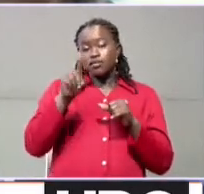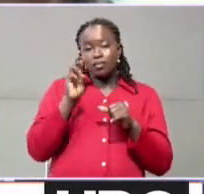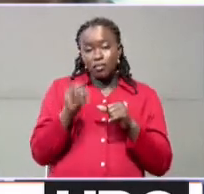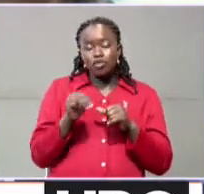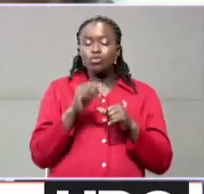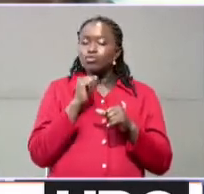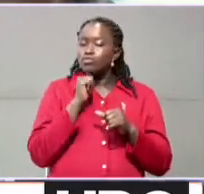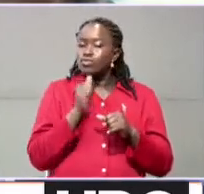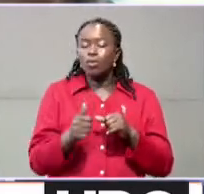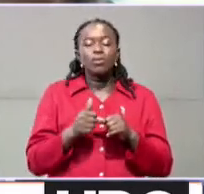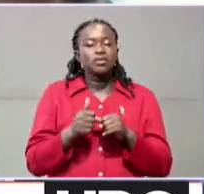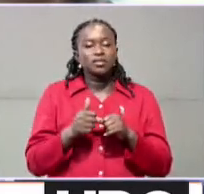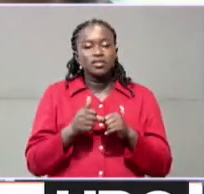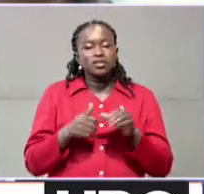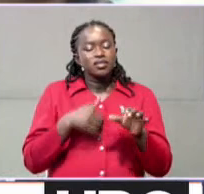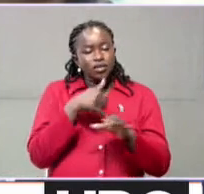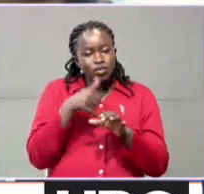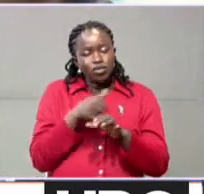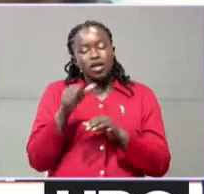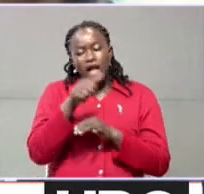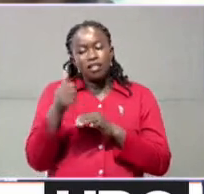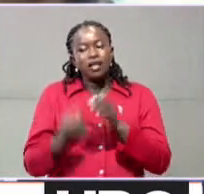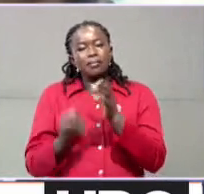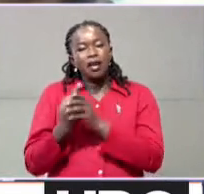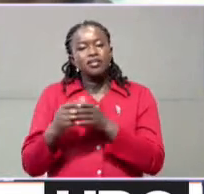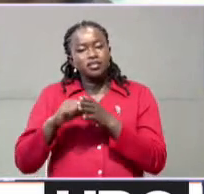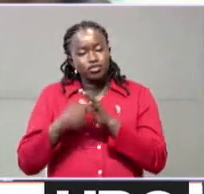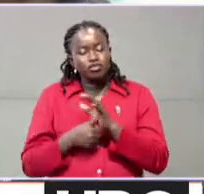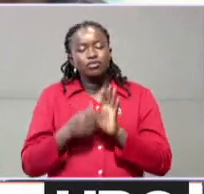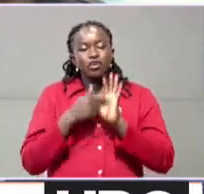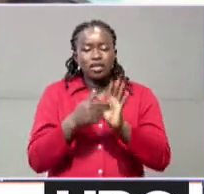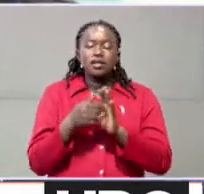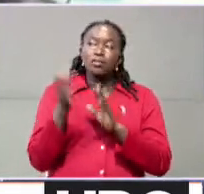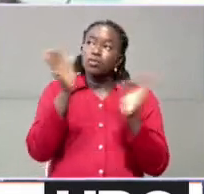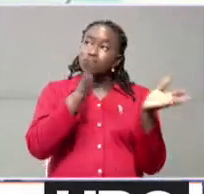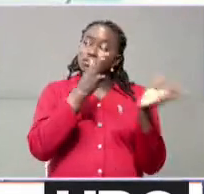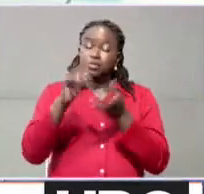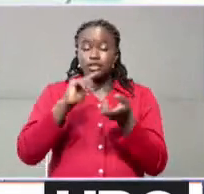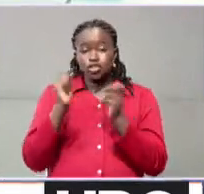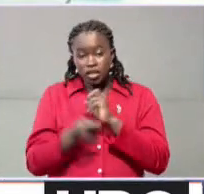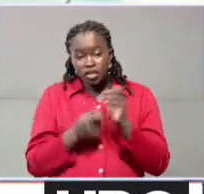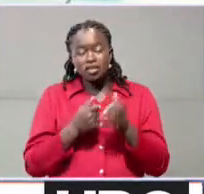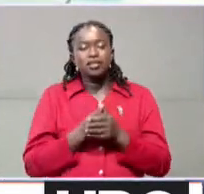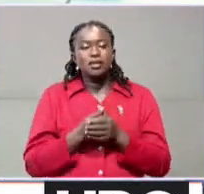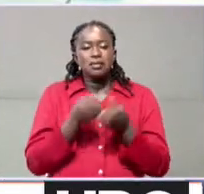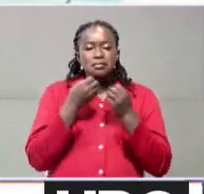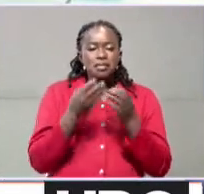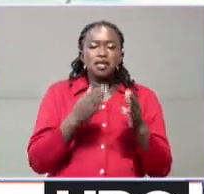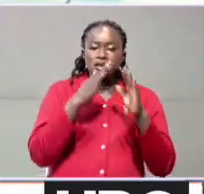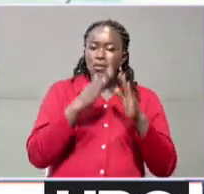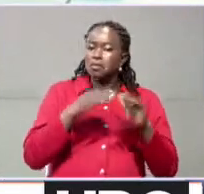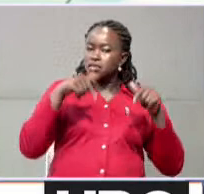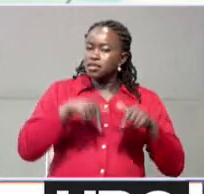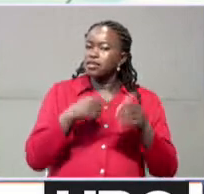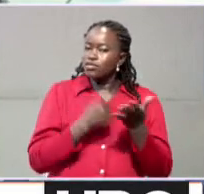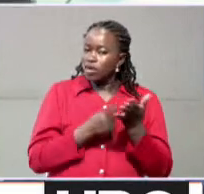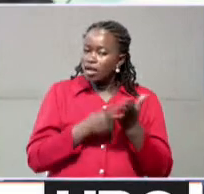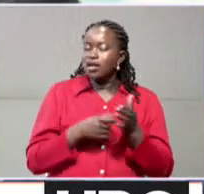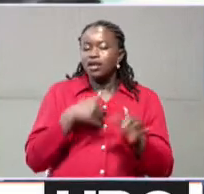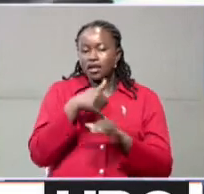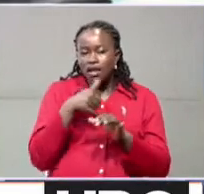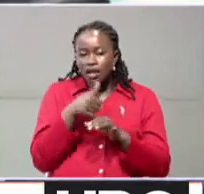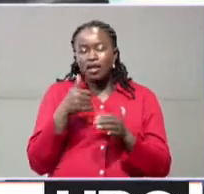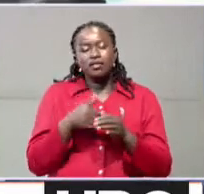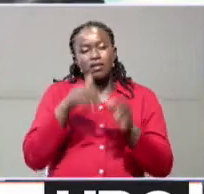not taking into consideration other emerging issues like climate change most households in uganda engaged in